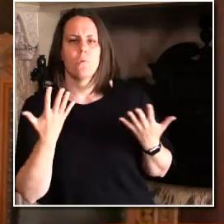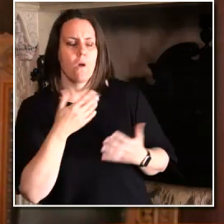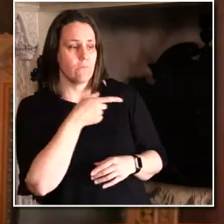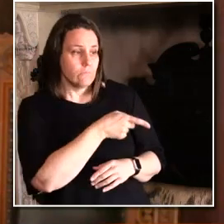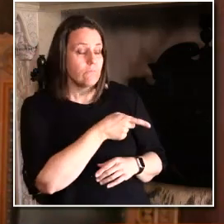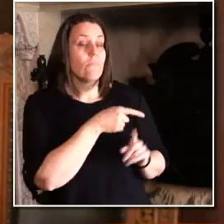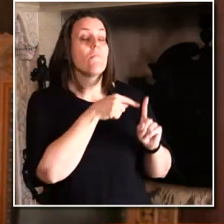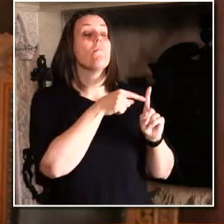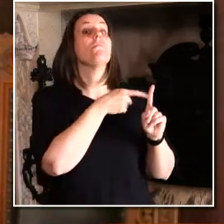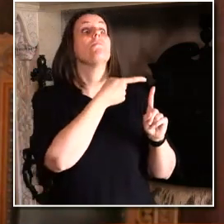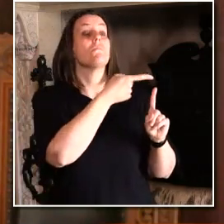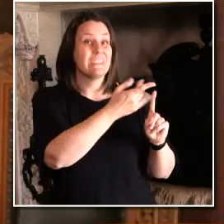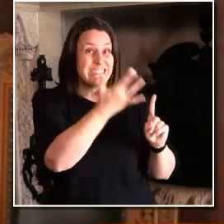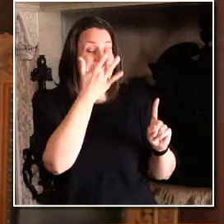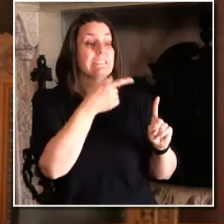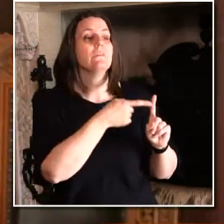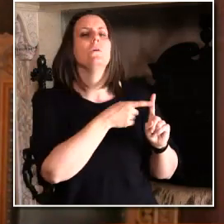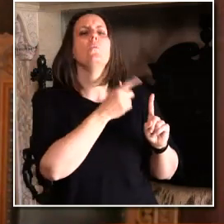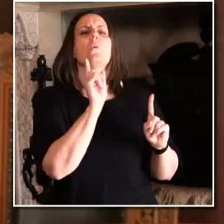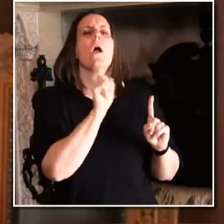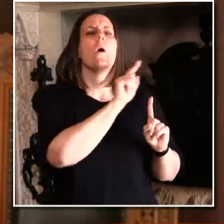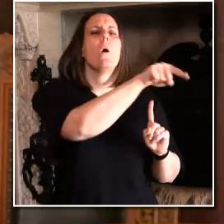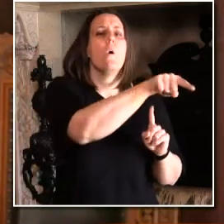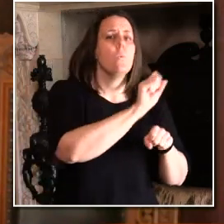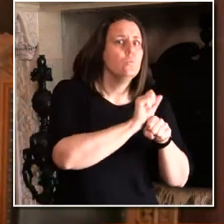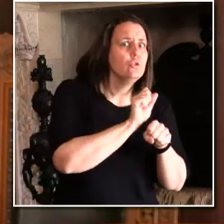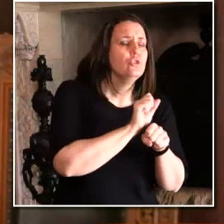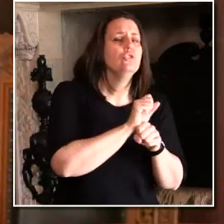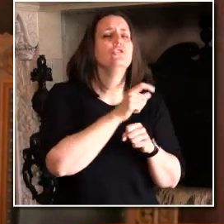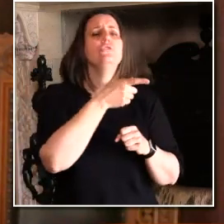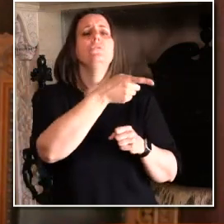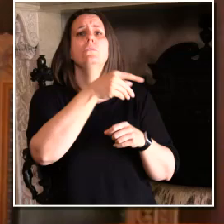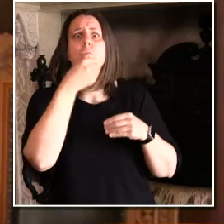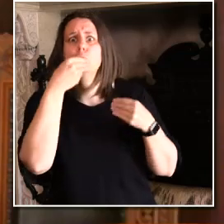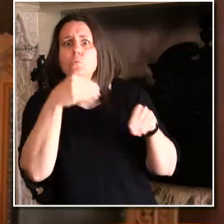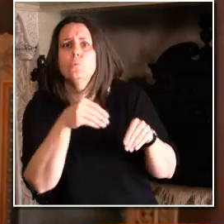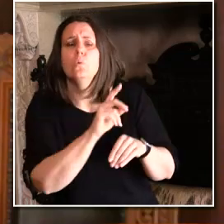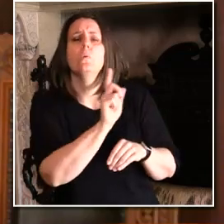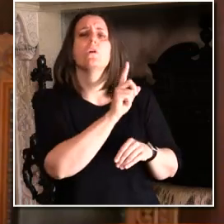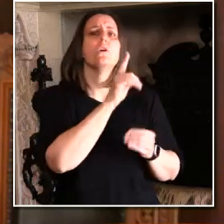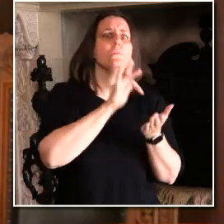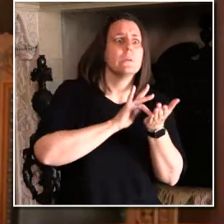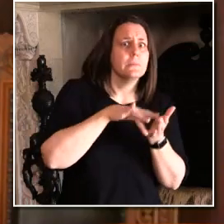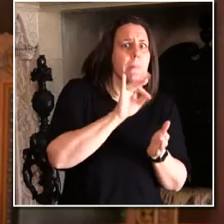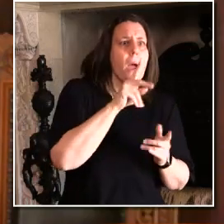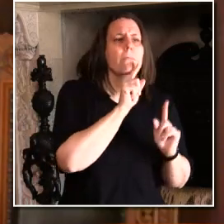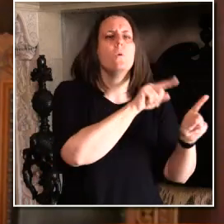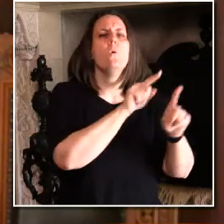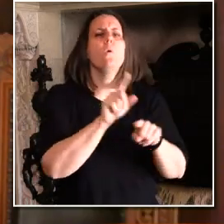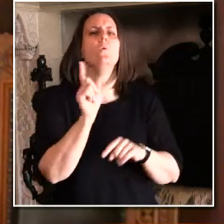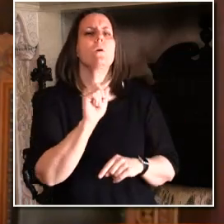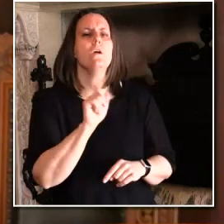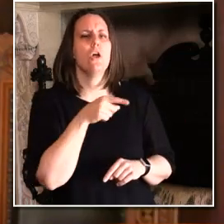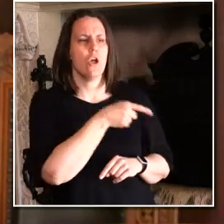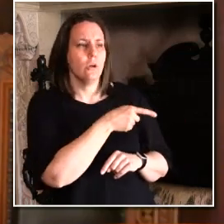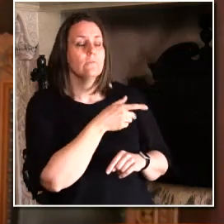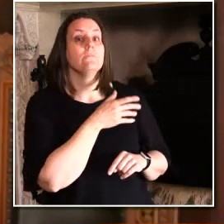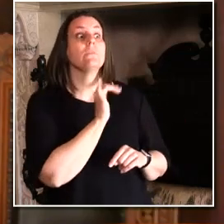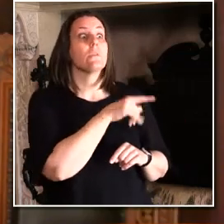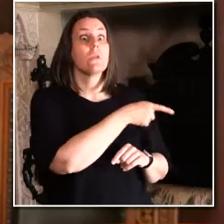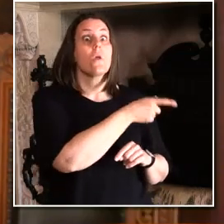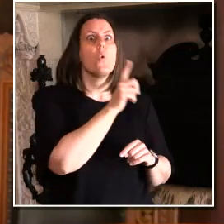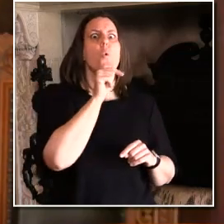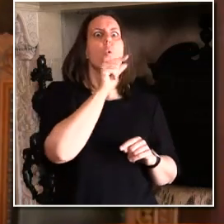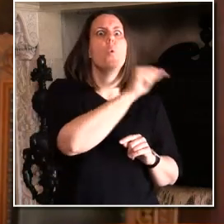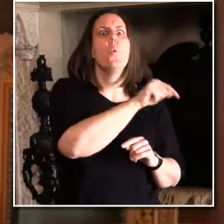ascertain what their different exposures might be. And then it asks them to identify people who they've been in contact with for the 2 days